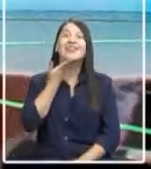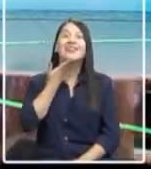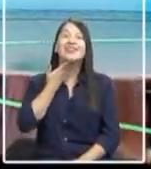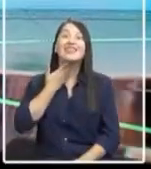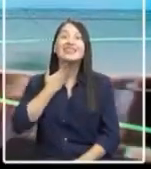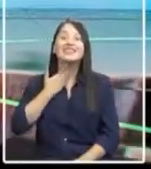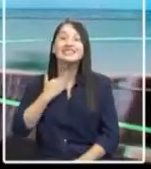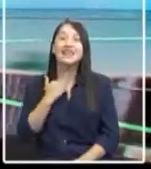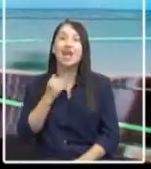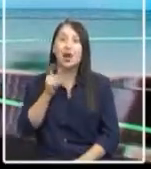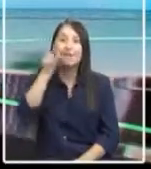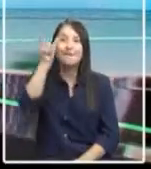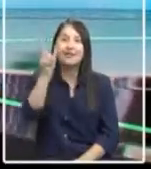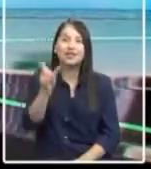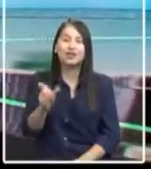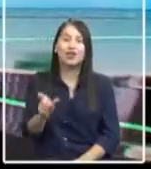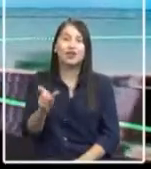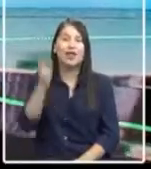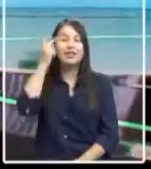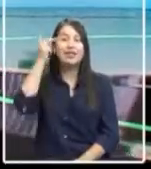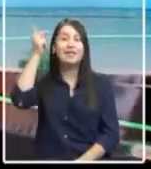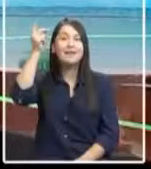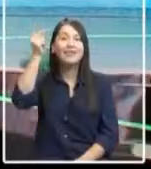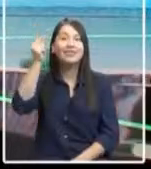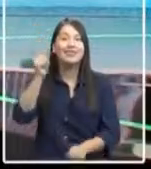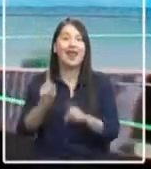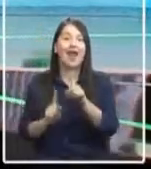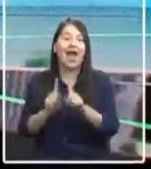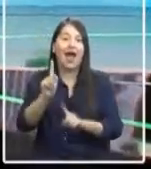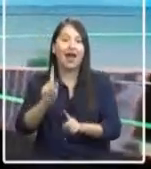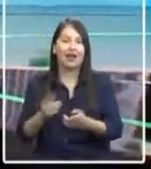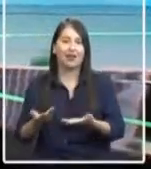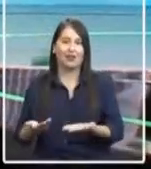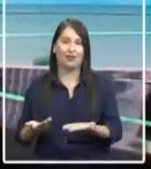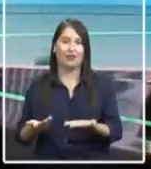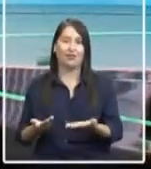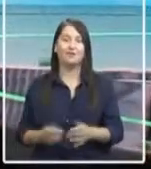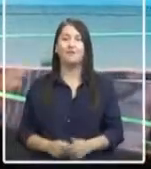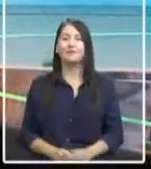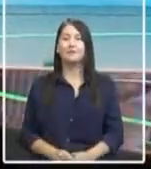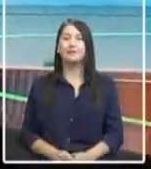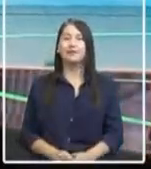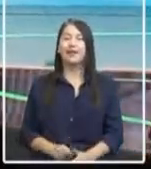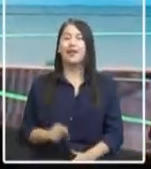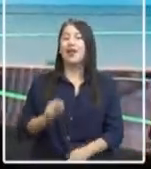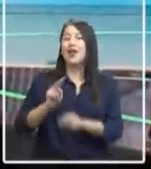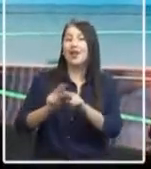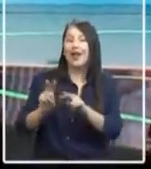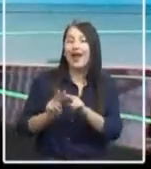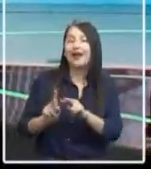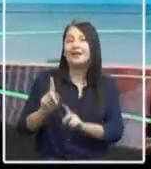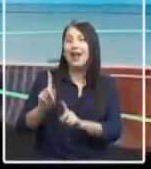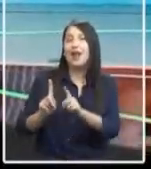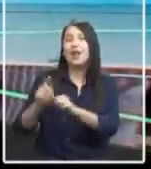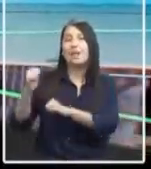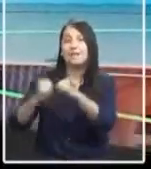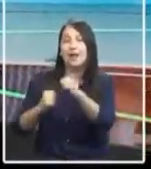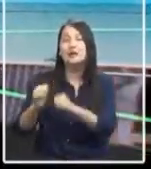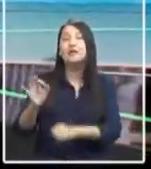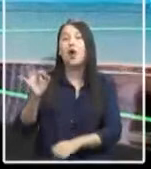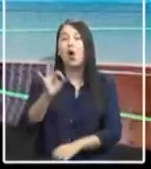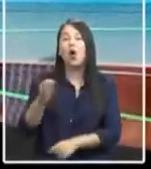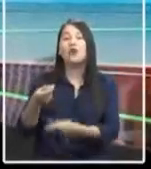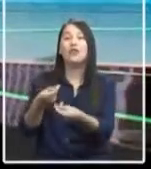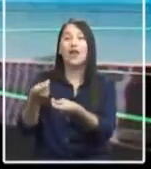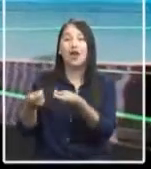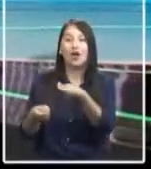And that's what the incentive will come from, a different direction, not from the money direction. And I try to convince them by saying, making